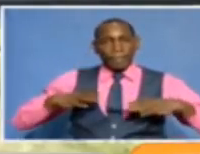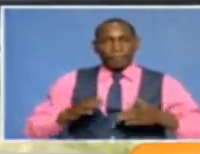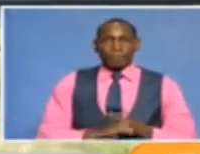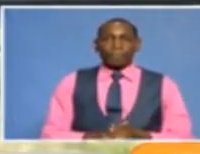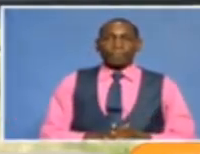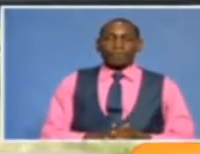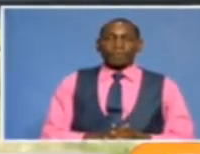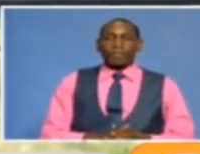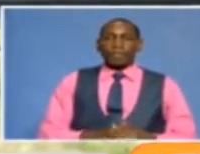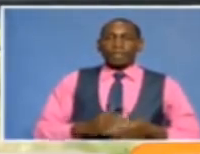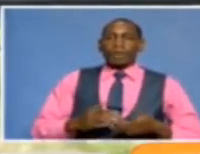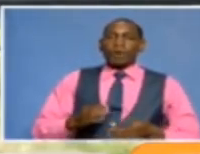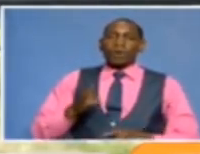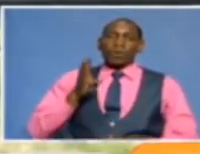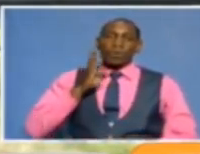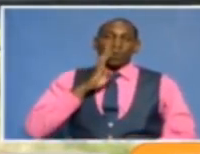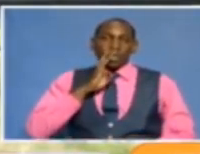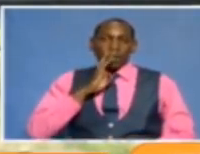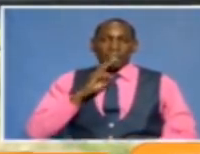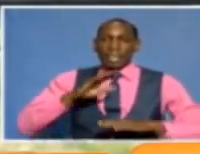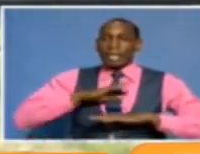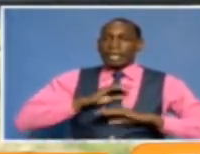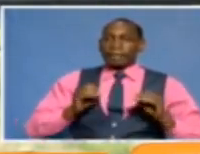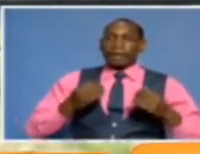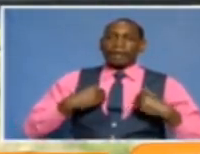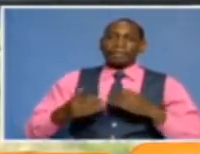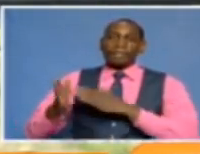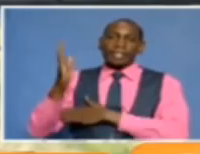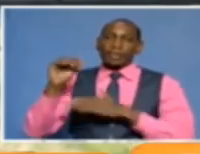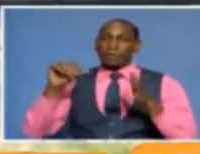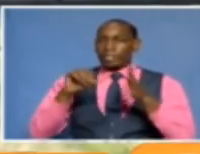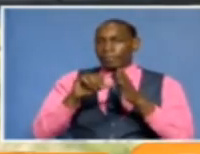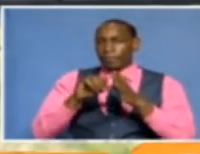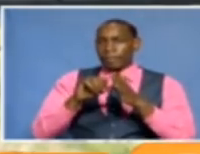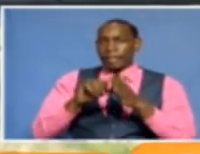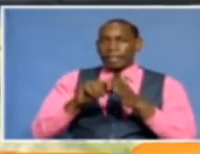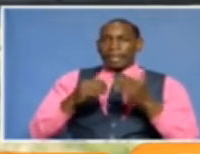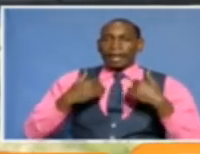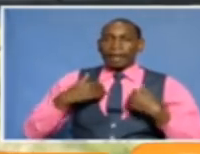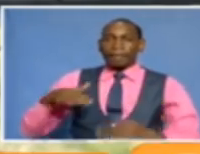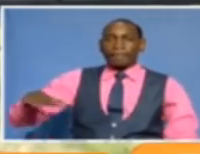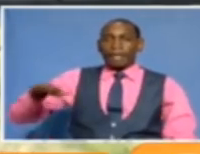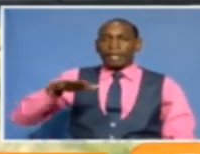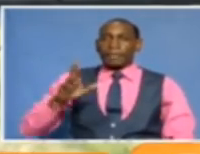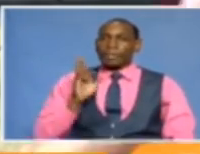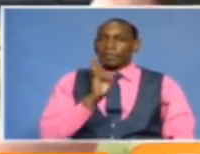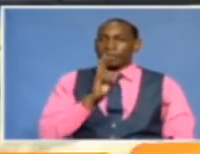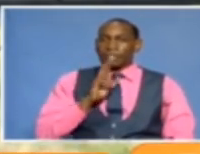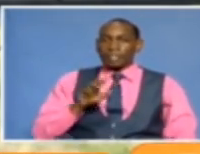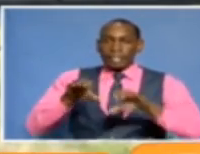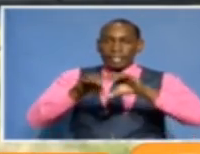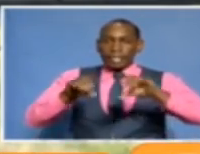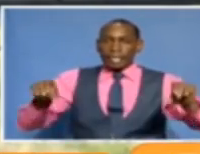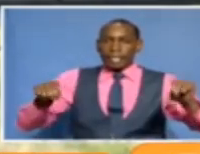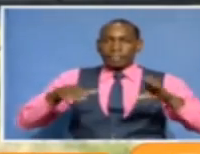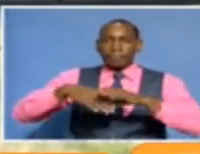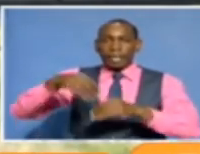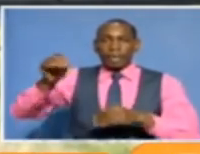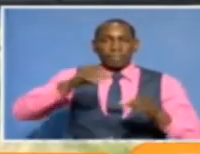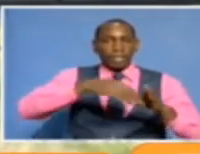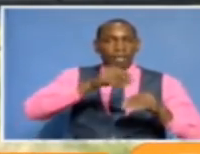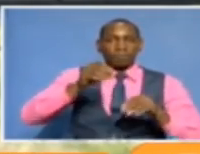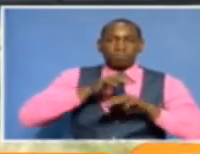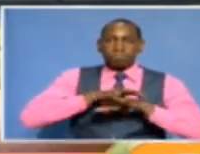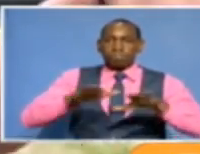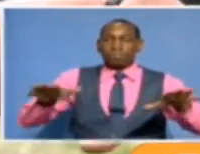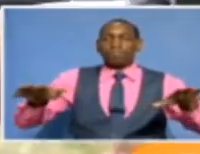get starved of water. We have security problems. We have environmental hazards, drainage coming out,